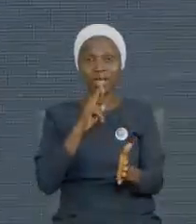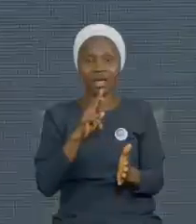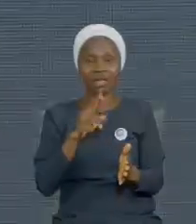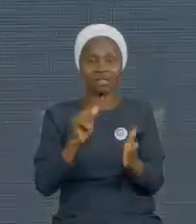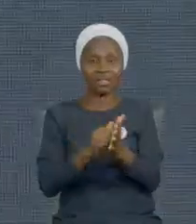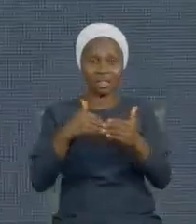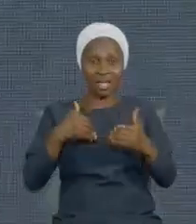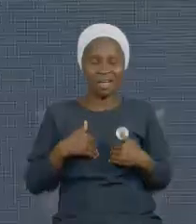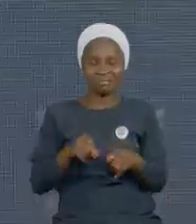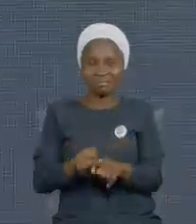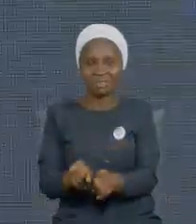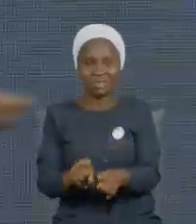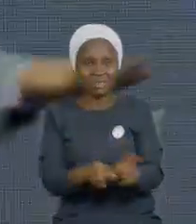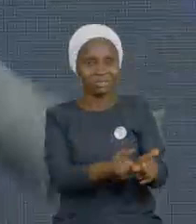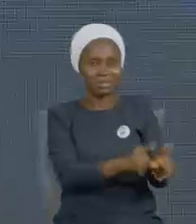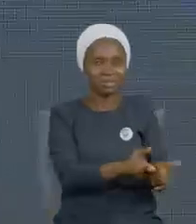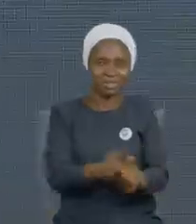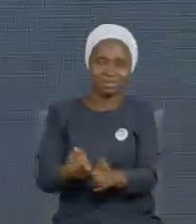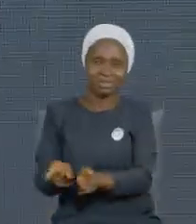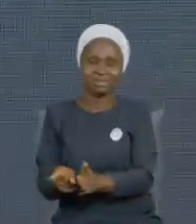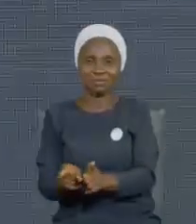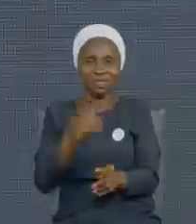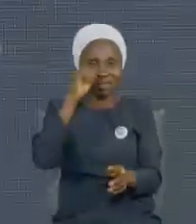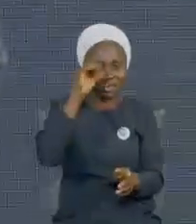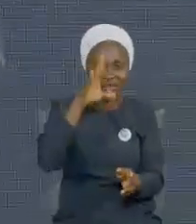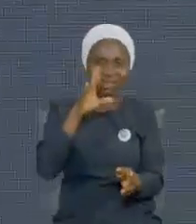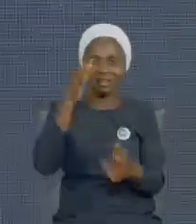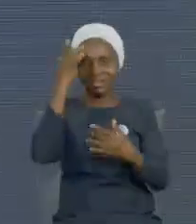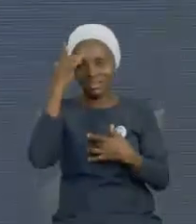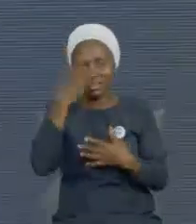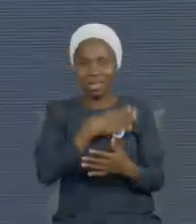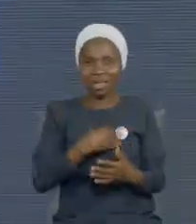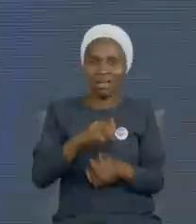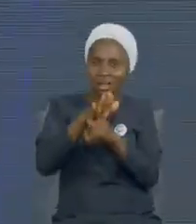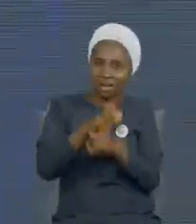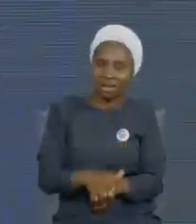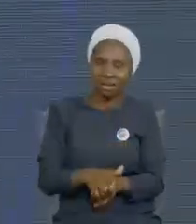different, diabolical diseases and torments.